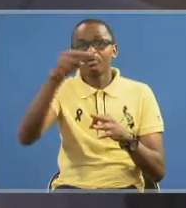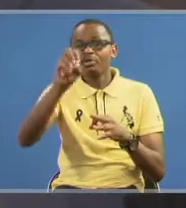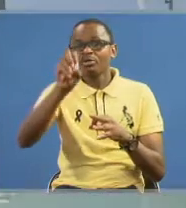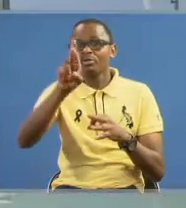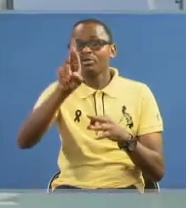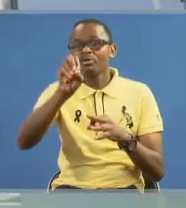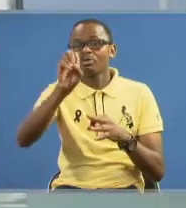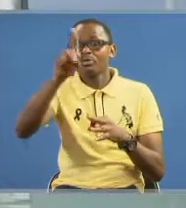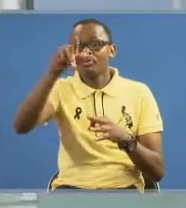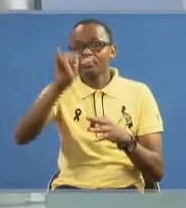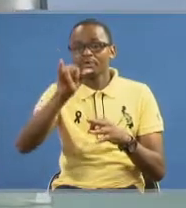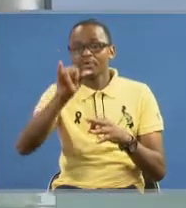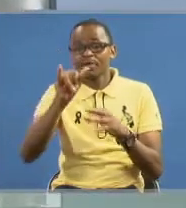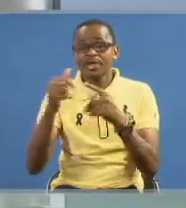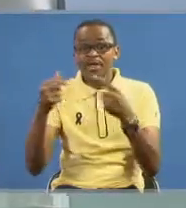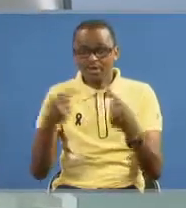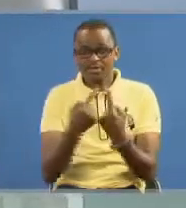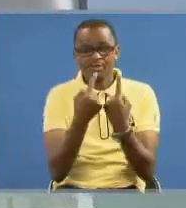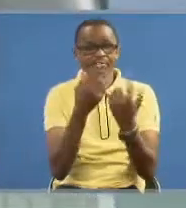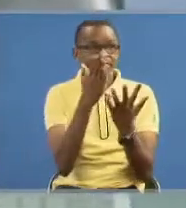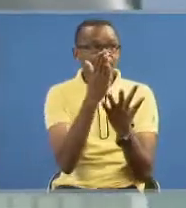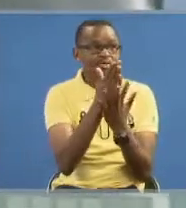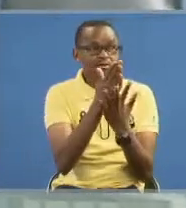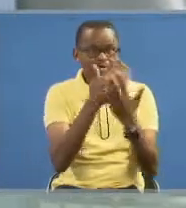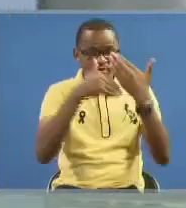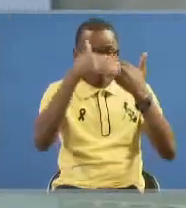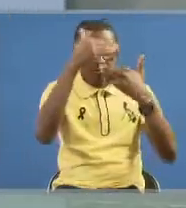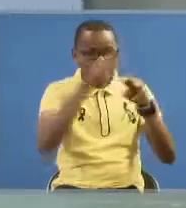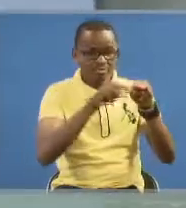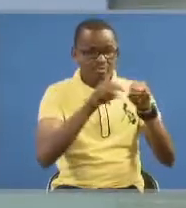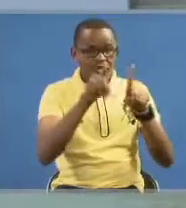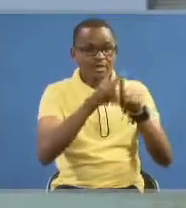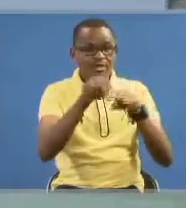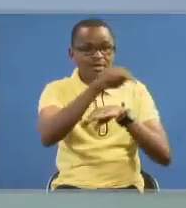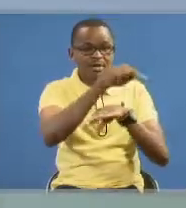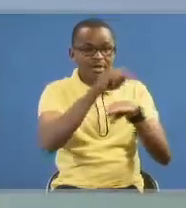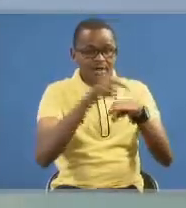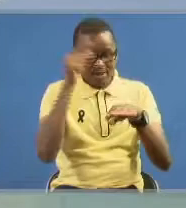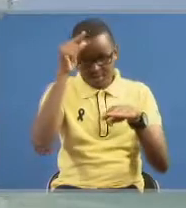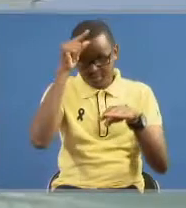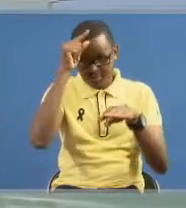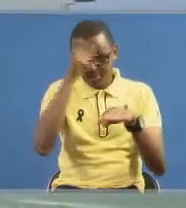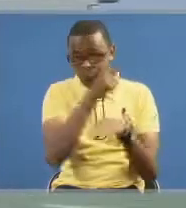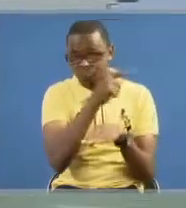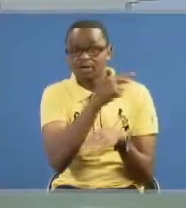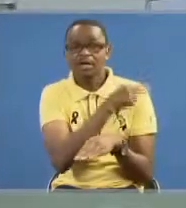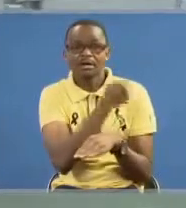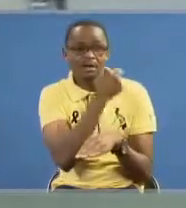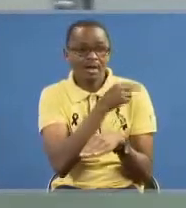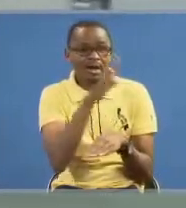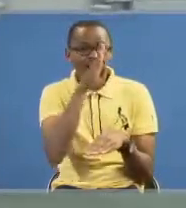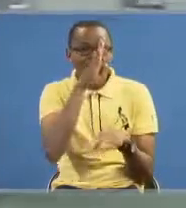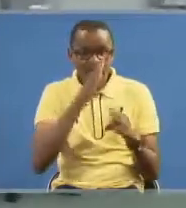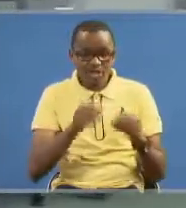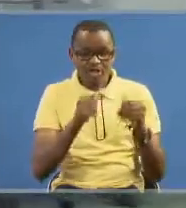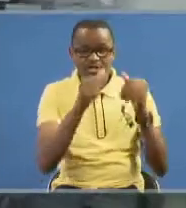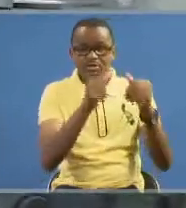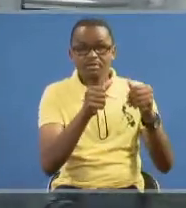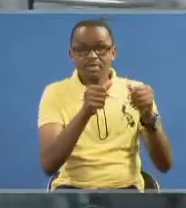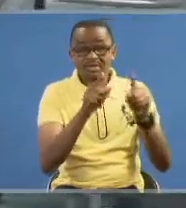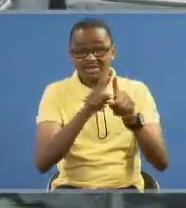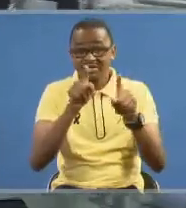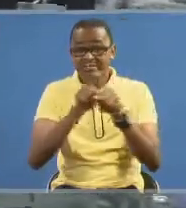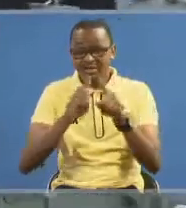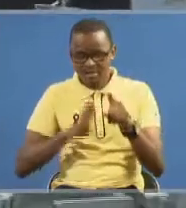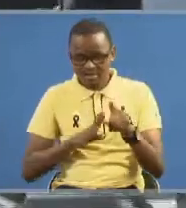daycare. However, the conflict between the university management and the national government over the hospital management has been resolved, and according